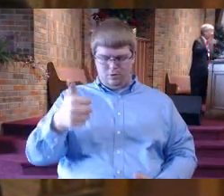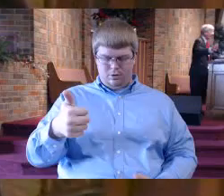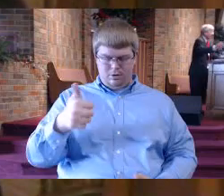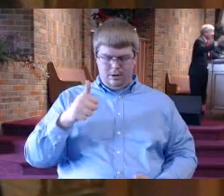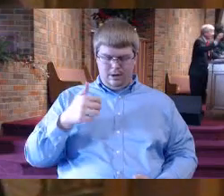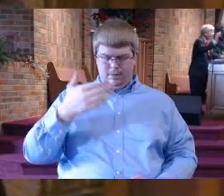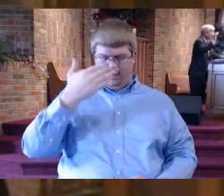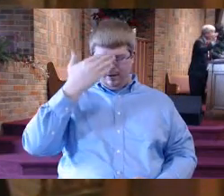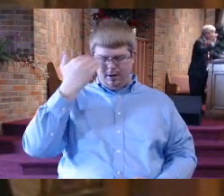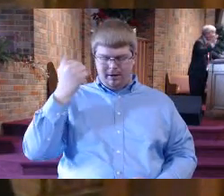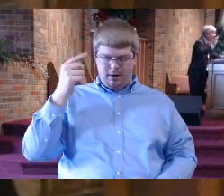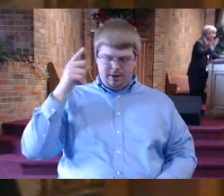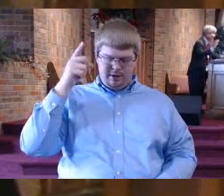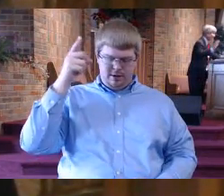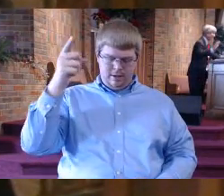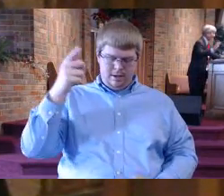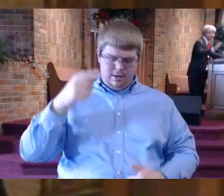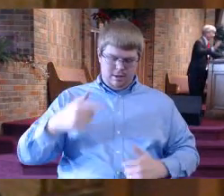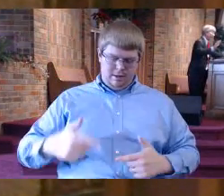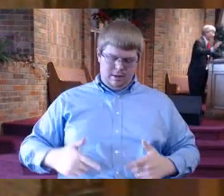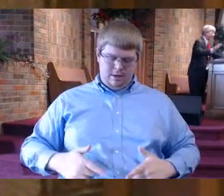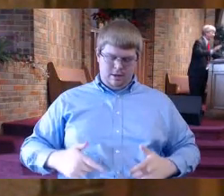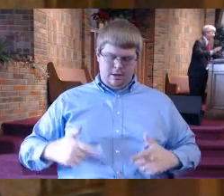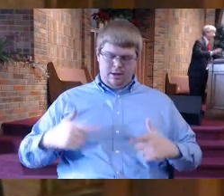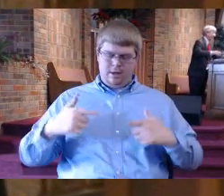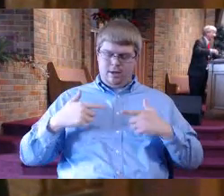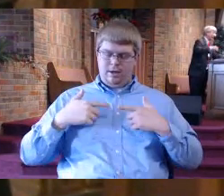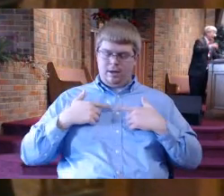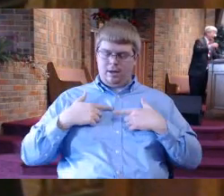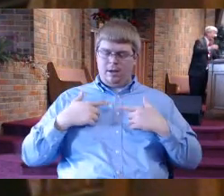tomorrow. Because he